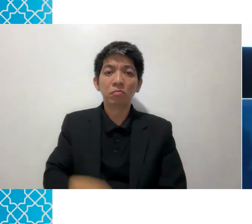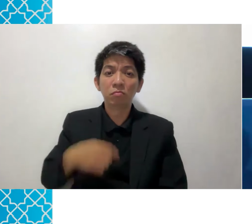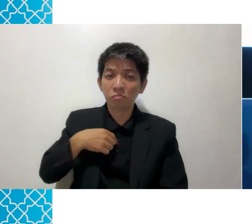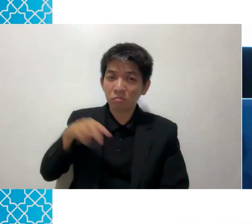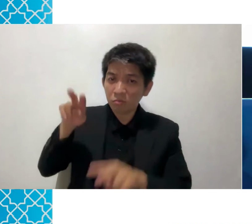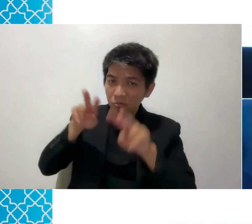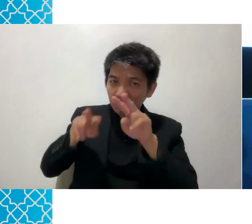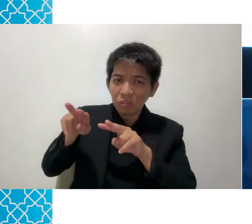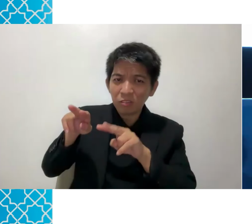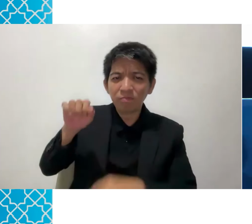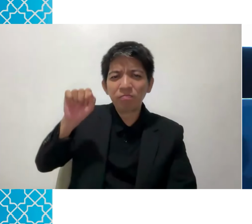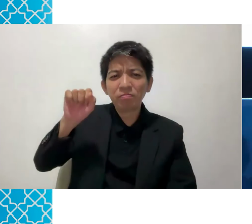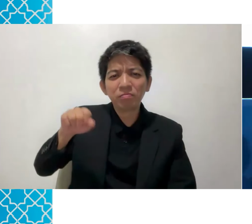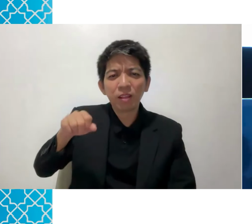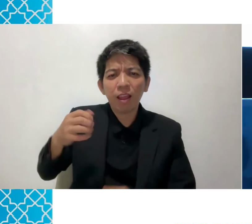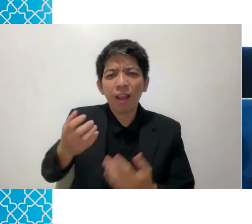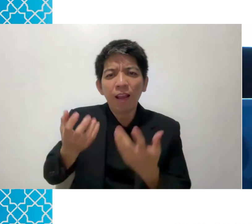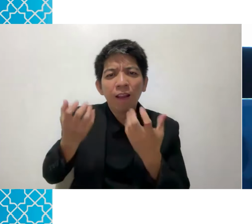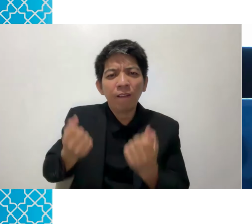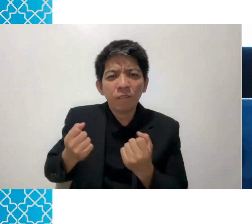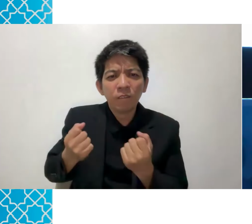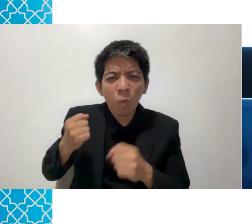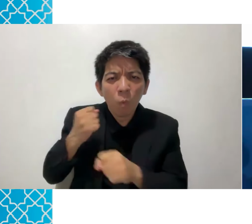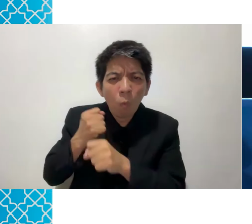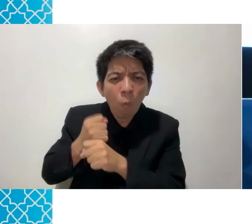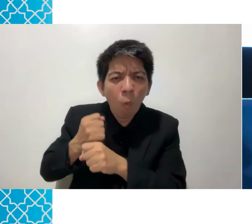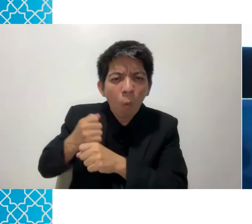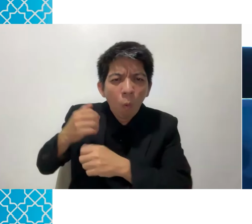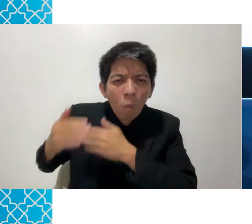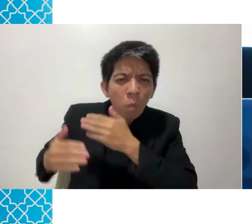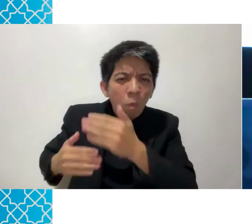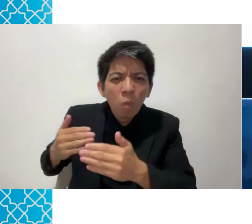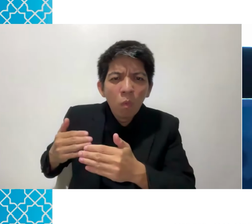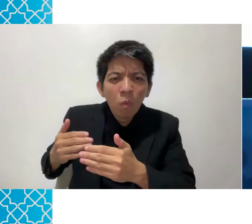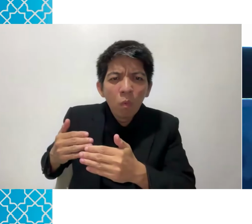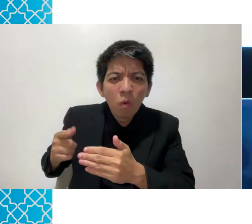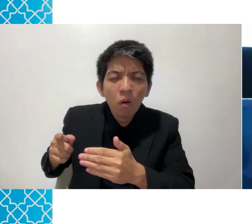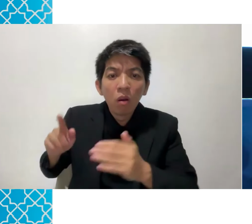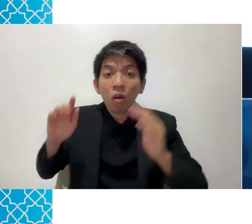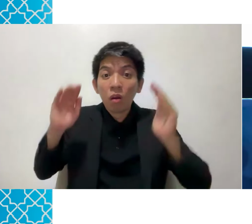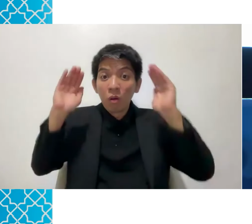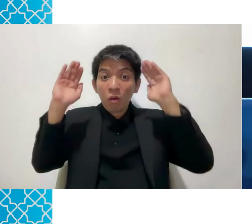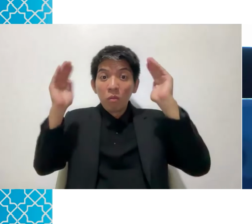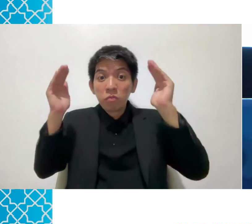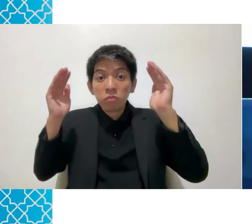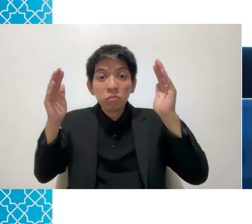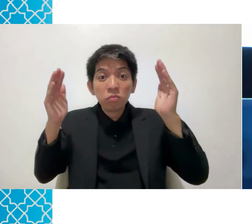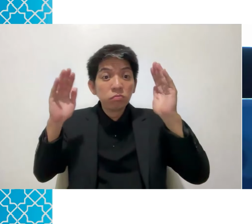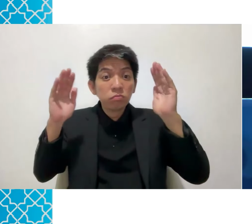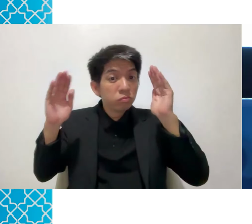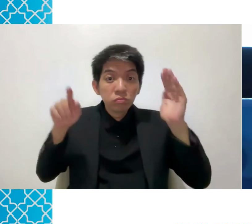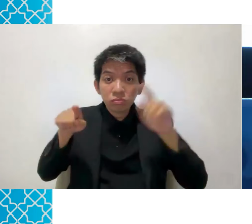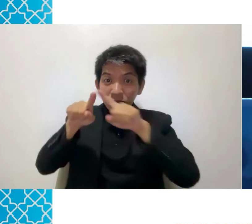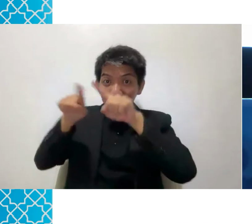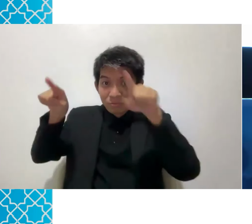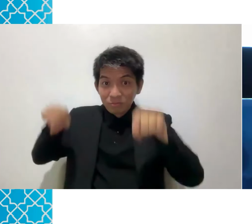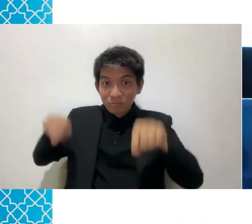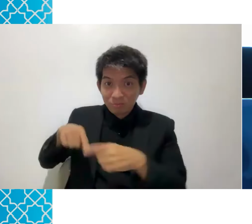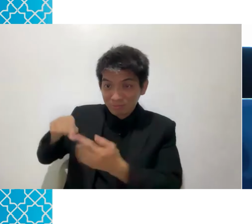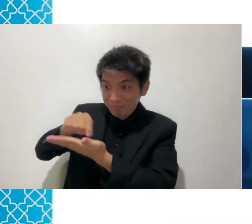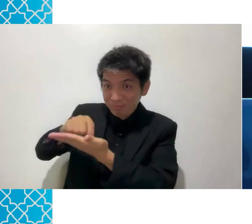difference between commitment on paper and commitment in practice. And in Indonesia specifically,